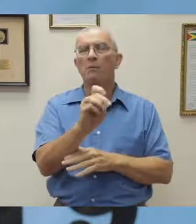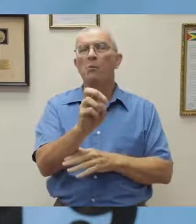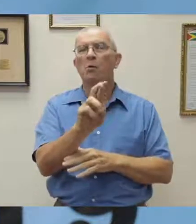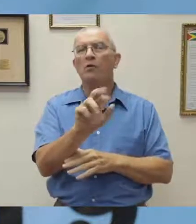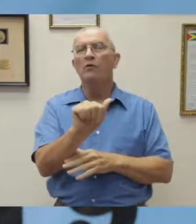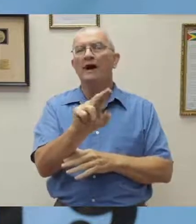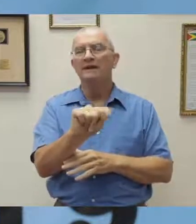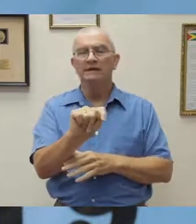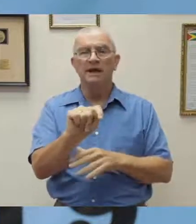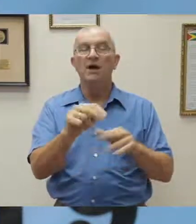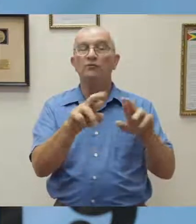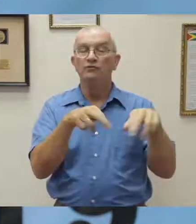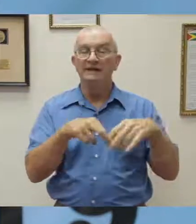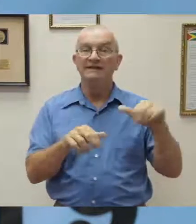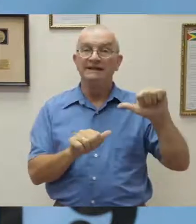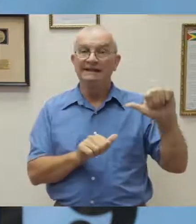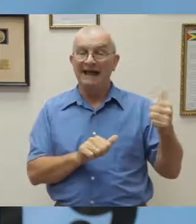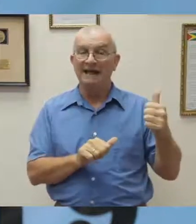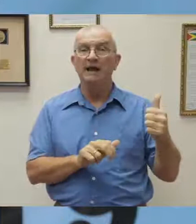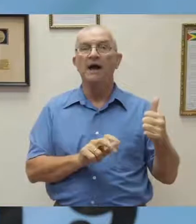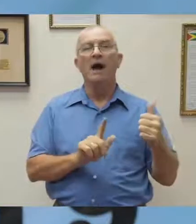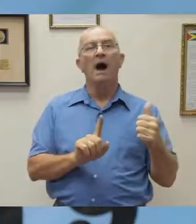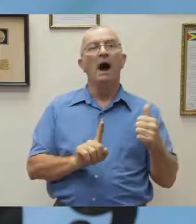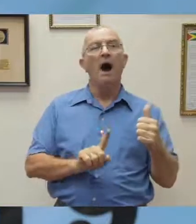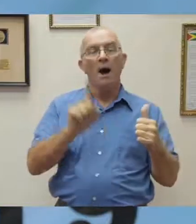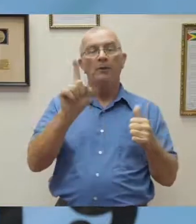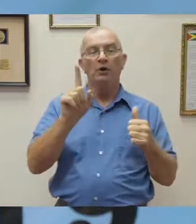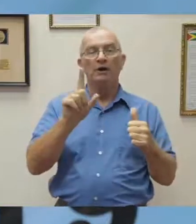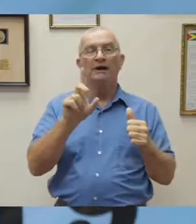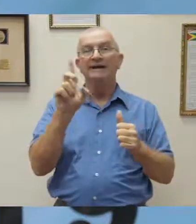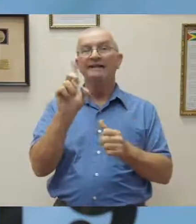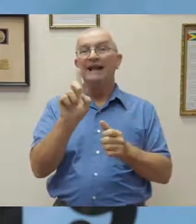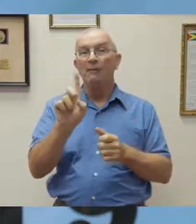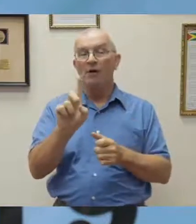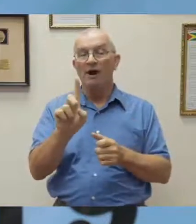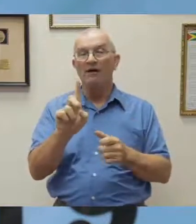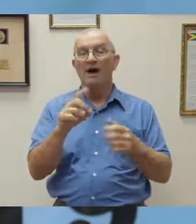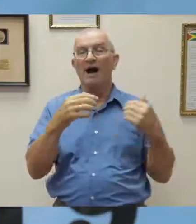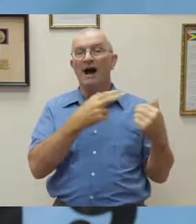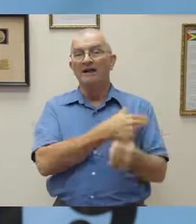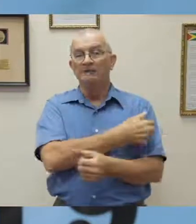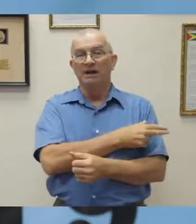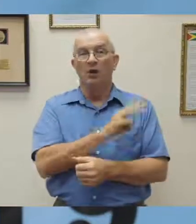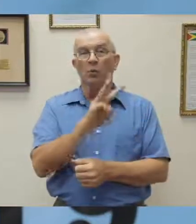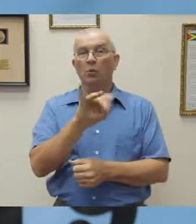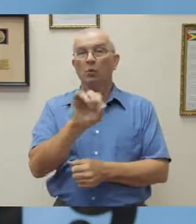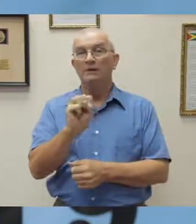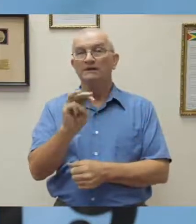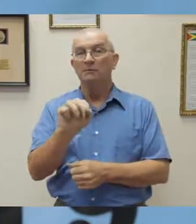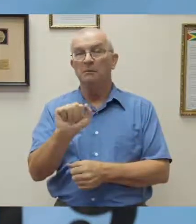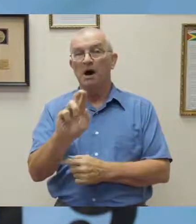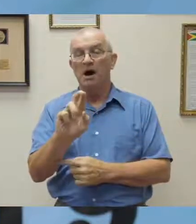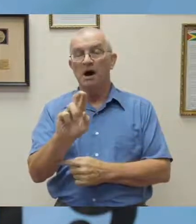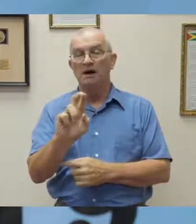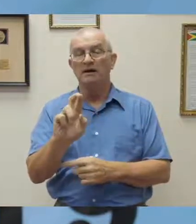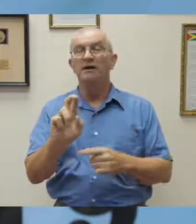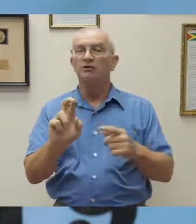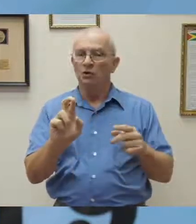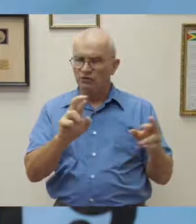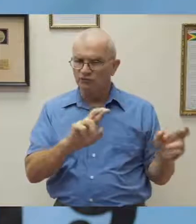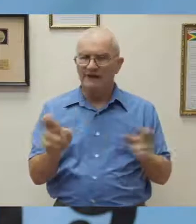10, the Upper Demerara Hospital, that's the Wismar Hospital, is ready. So we encourage you